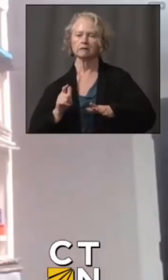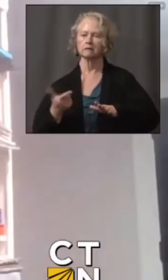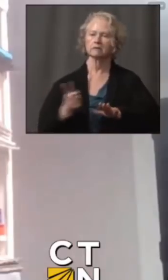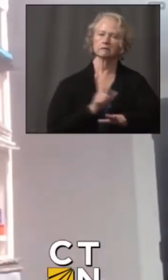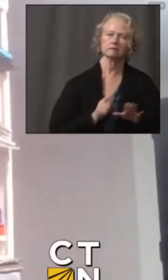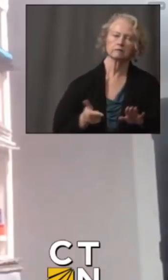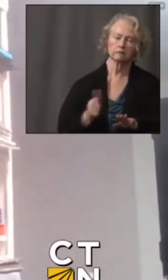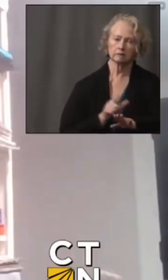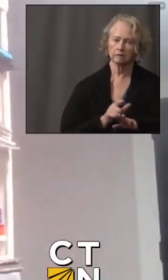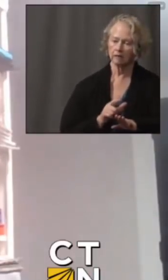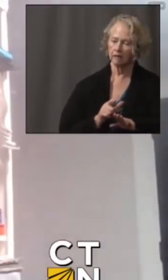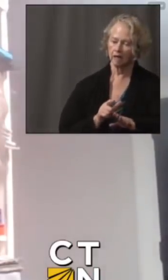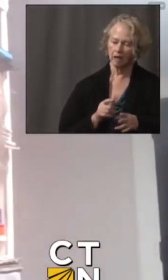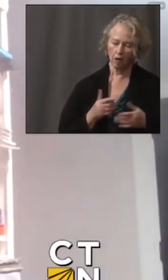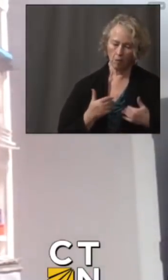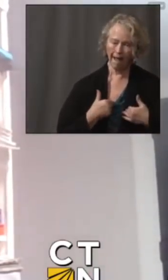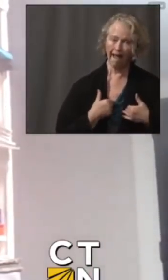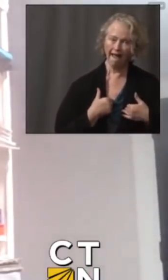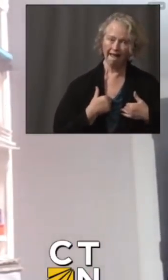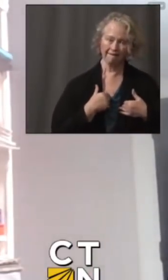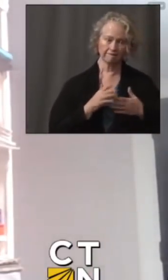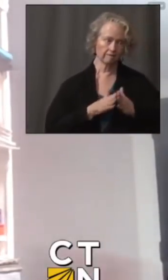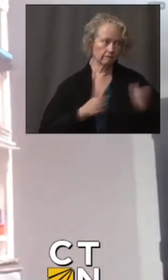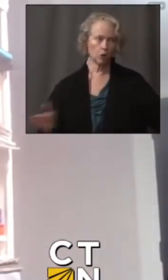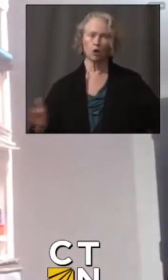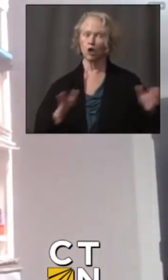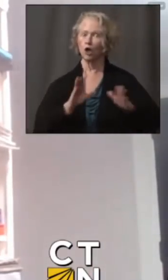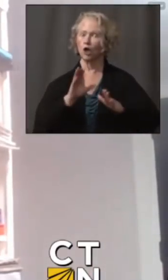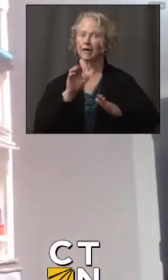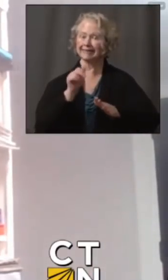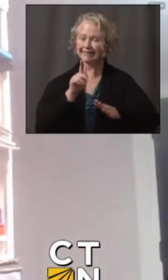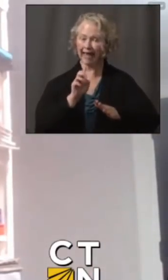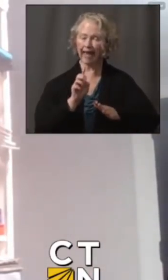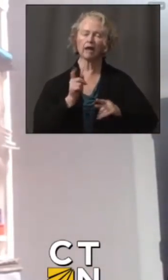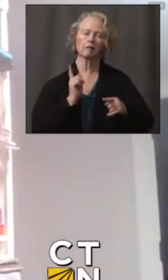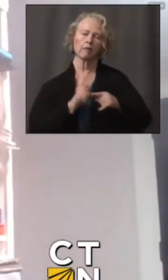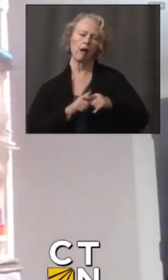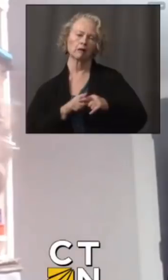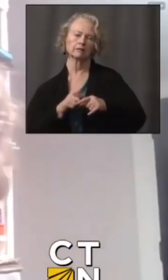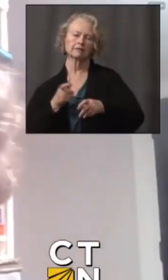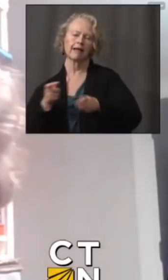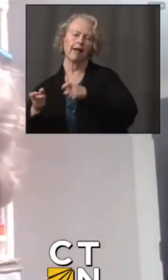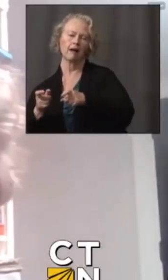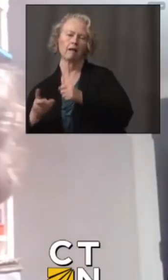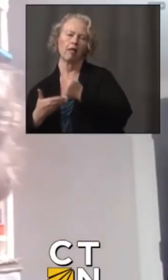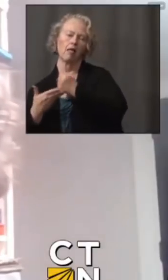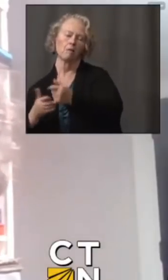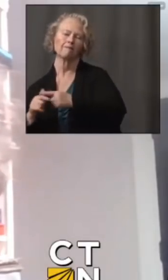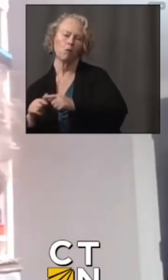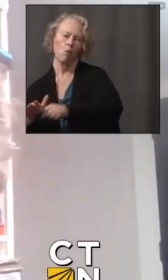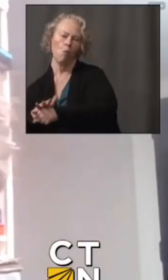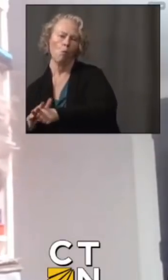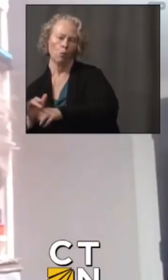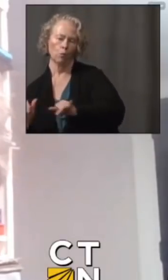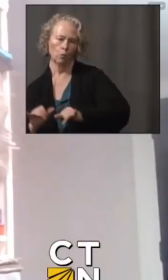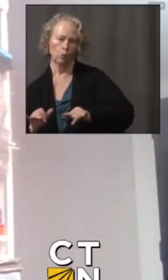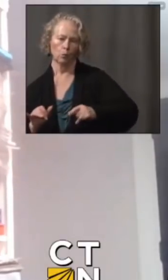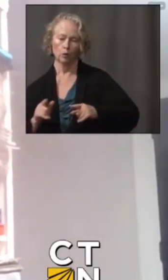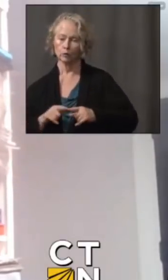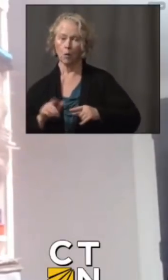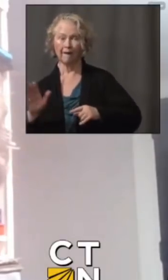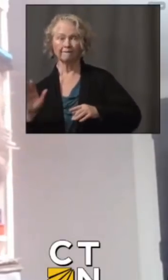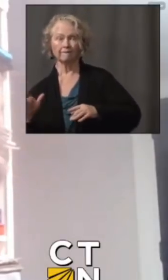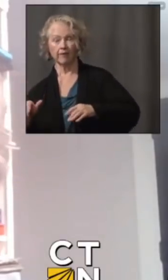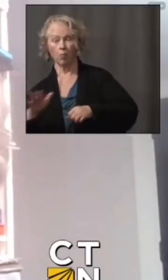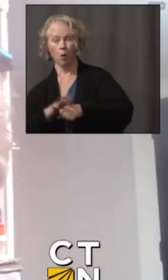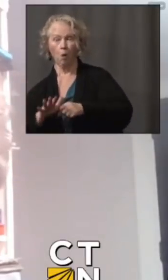our statewide pool of full-time contact tracers and the local health district. So when a district raises their hand